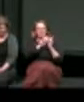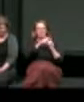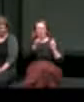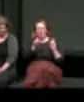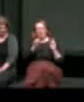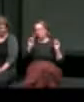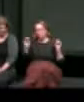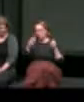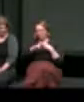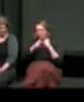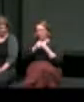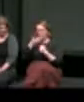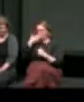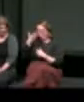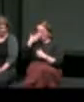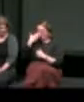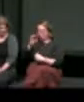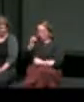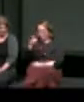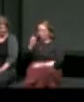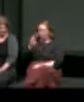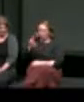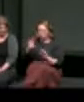been no issues with odor.